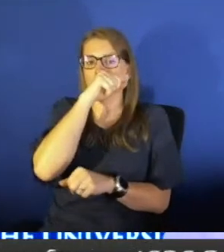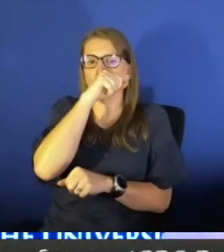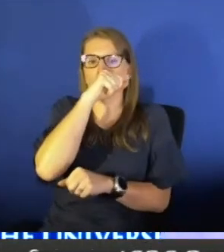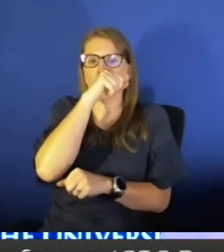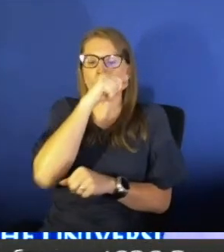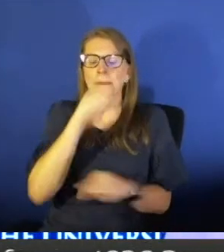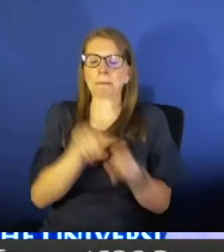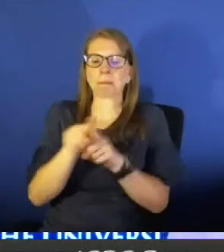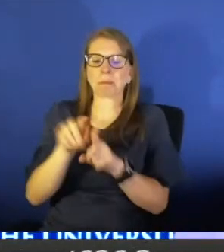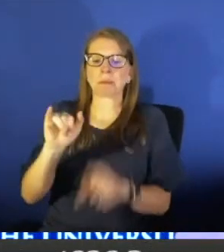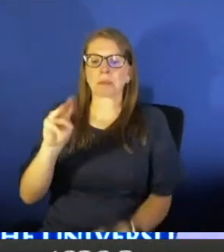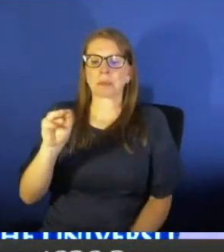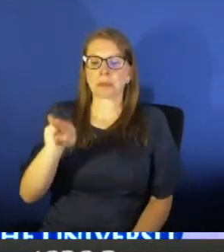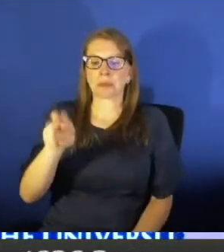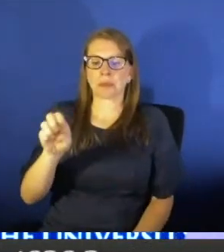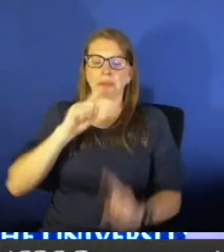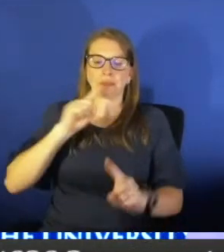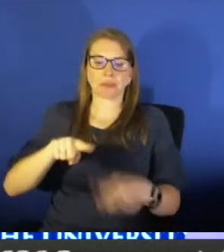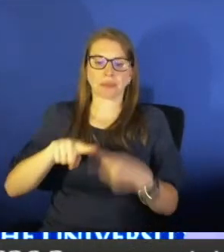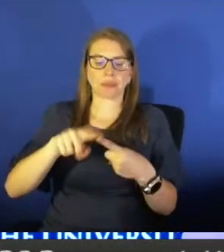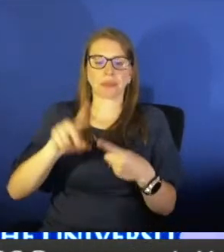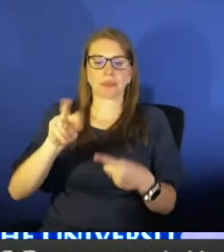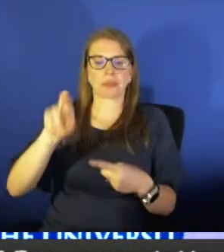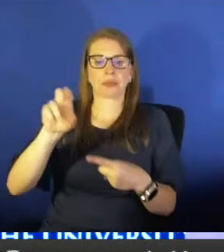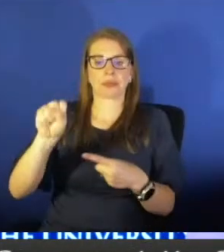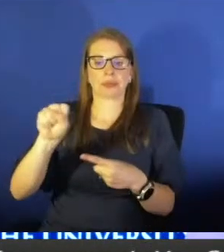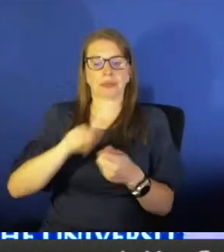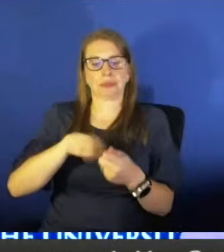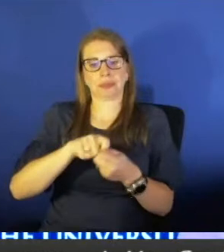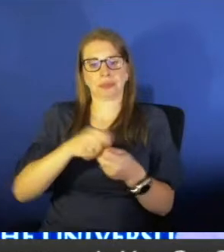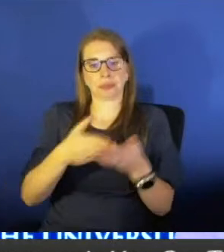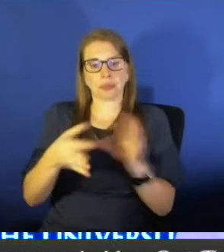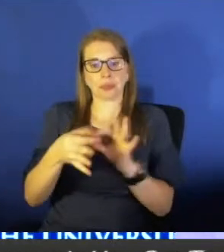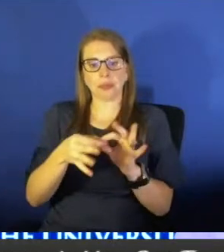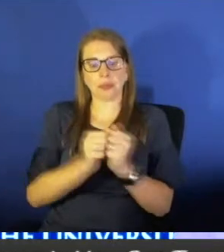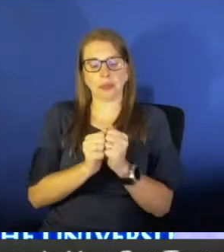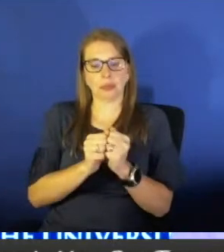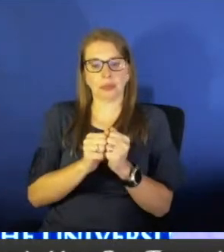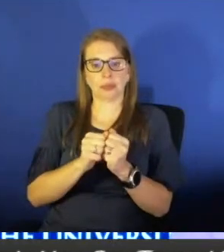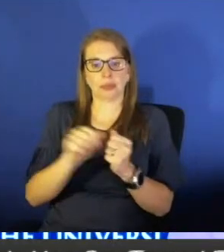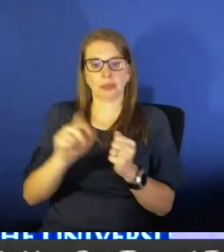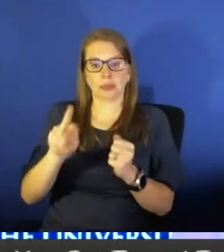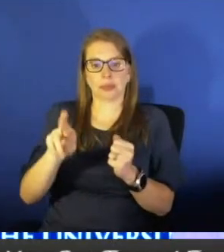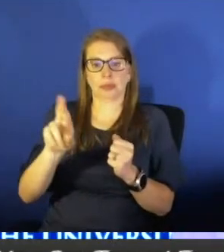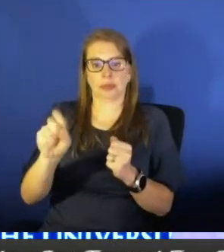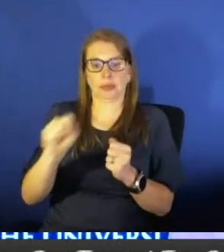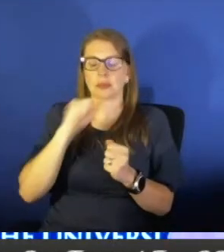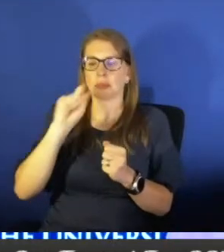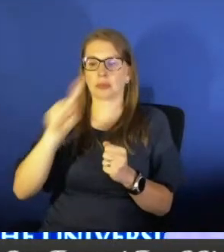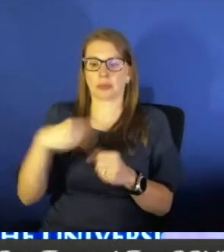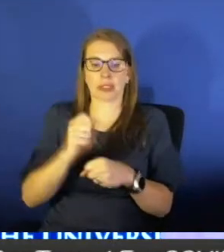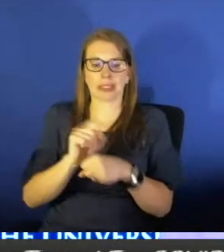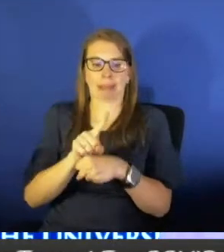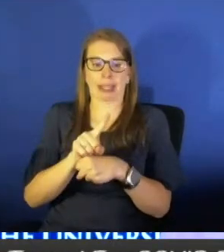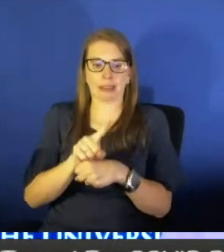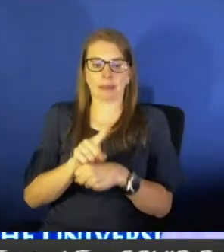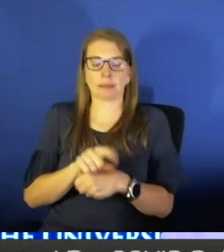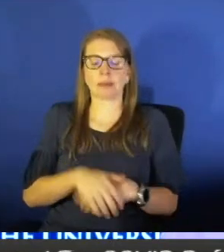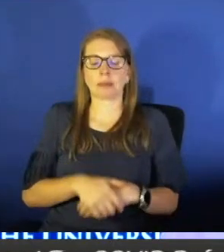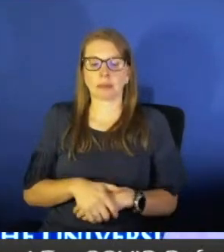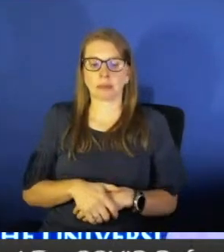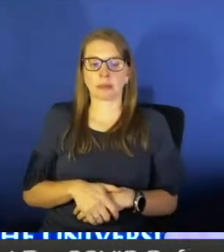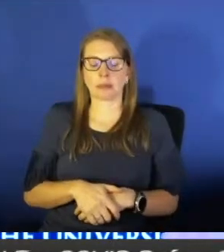actual virus and those particular things on the virus, not specifically just the spike. If this is your